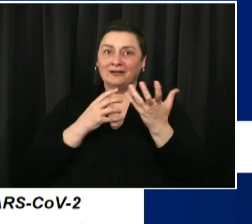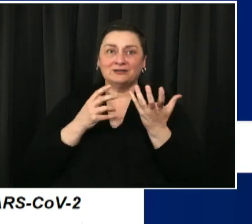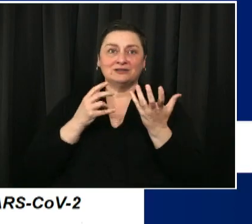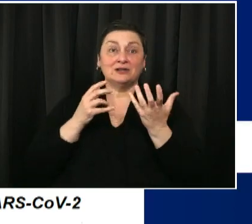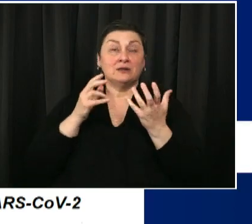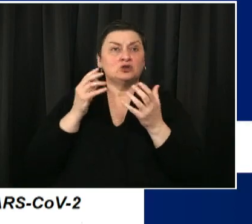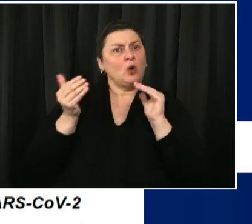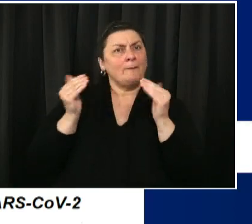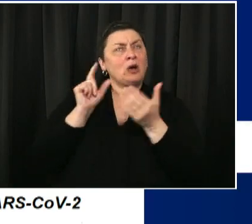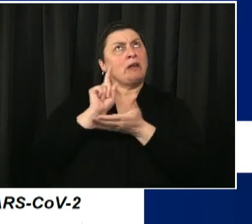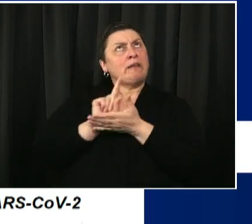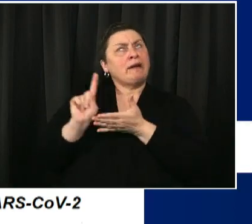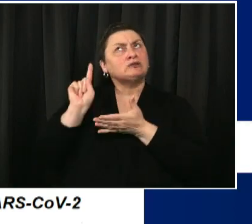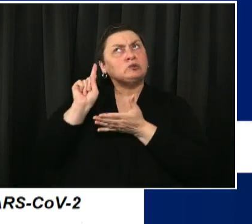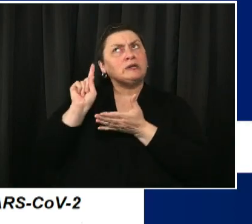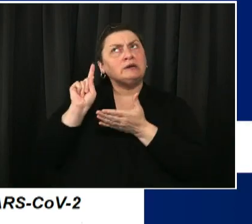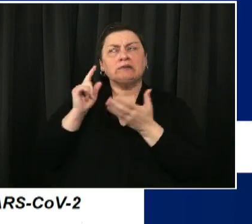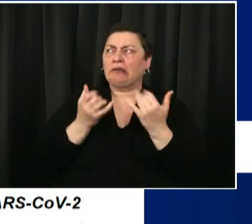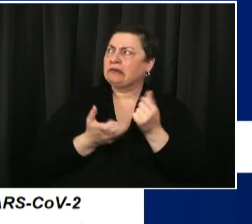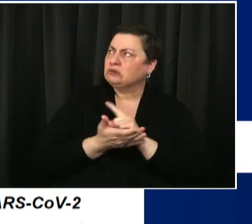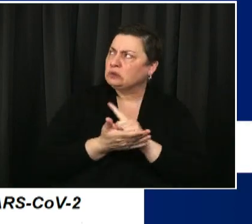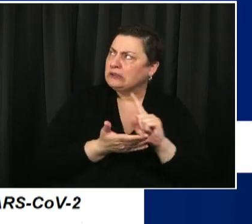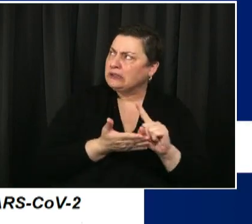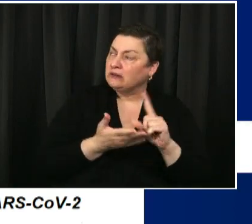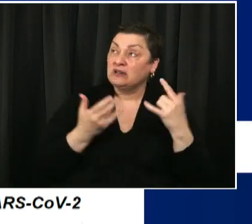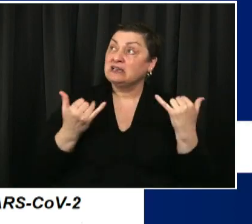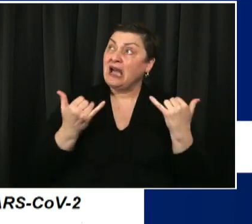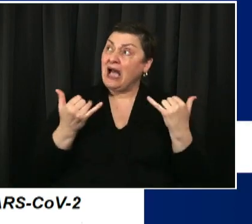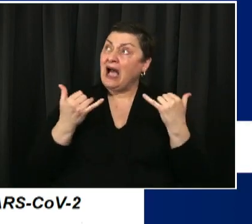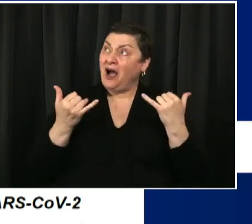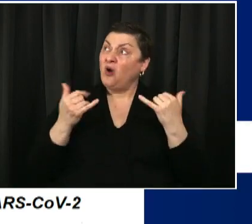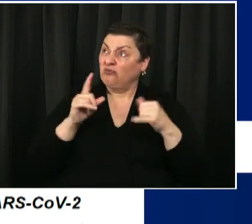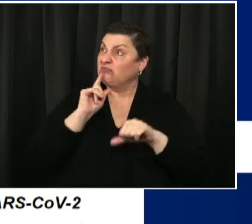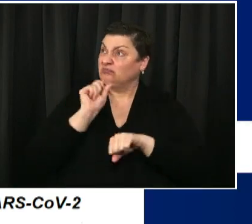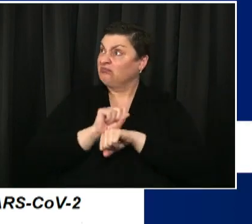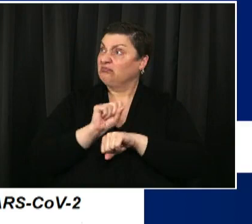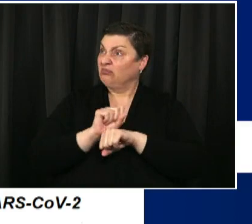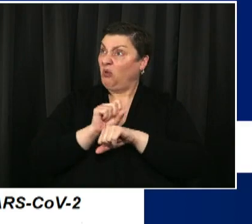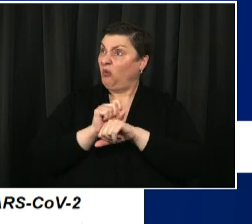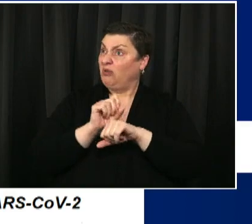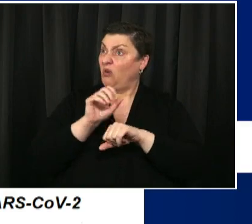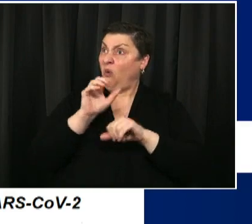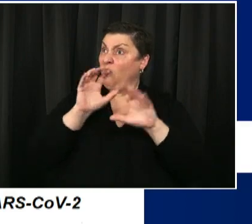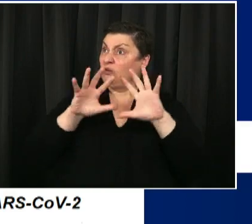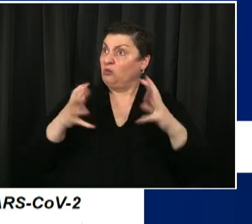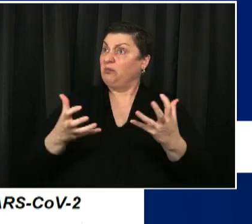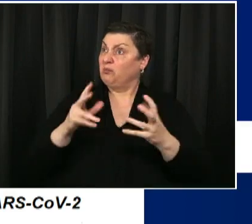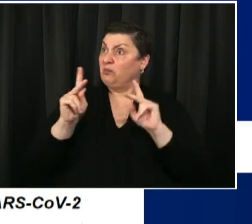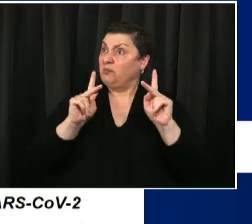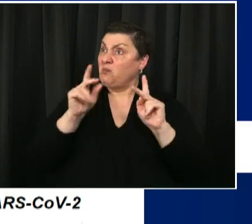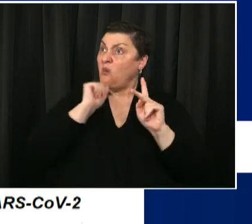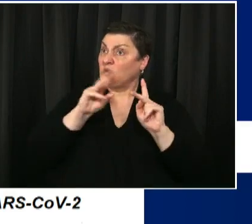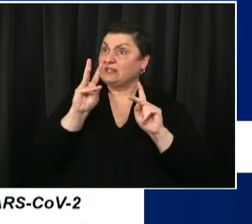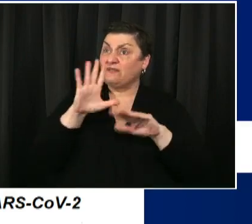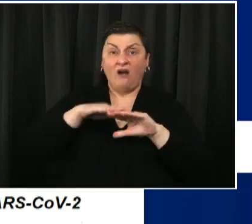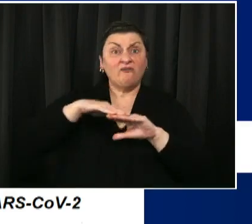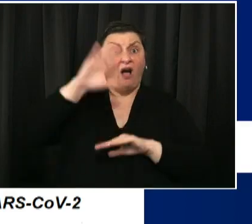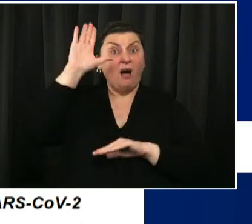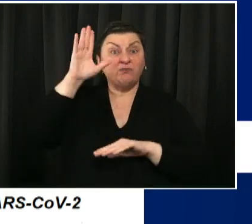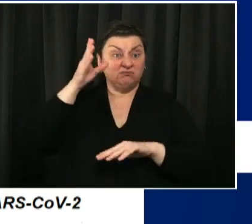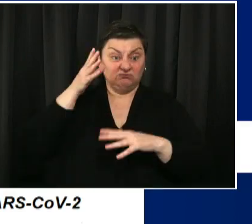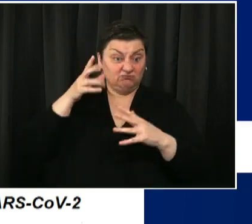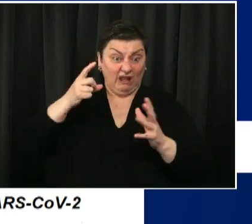and this will be higher this week, we're well over half now of those who are 65 plus being